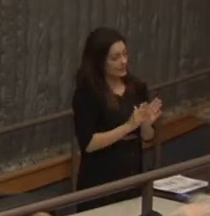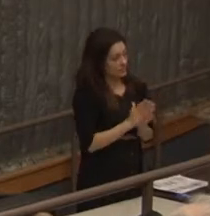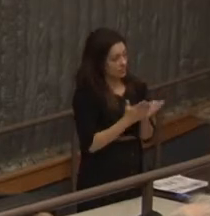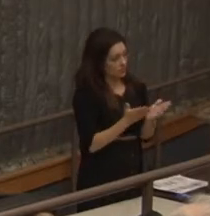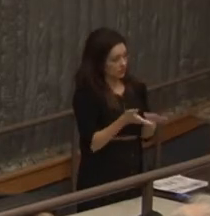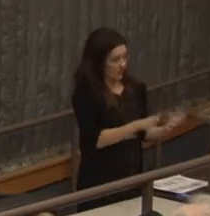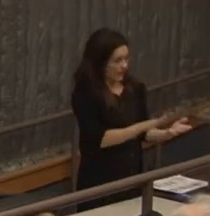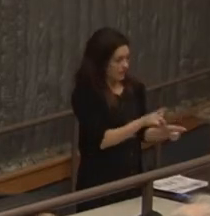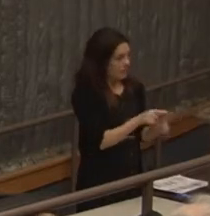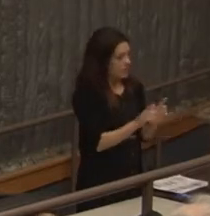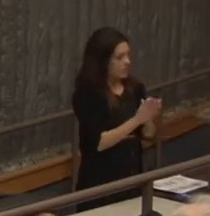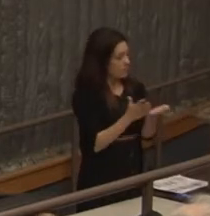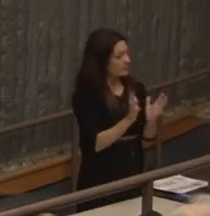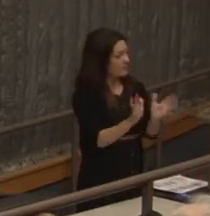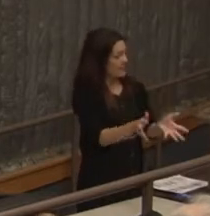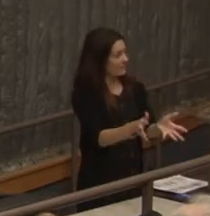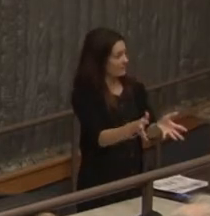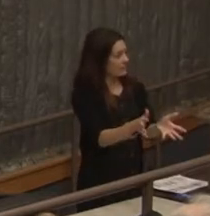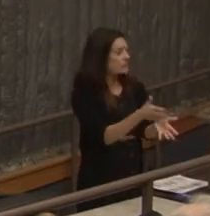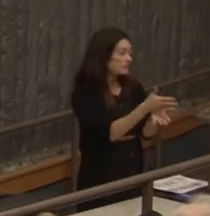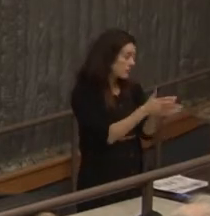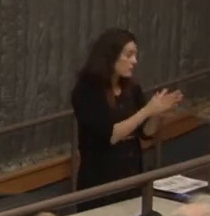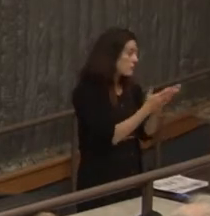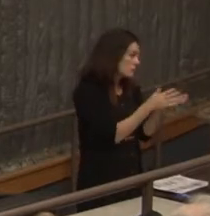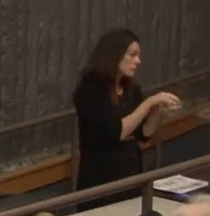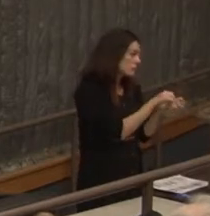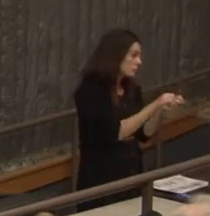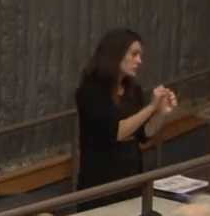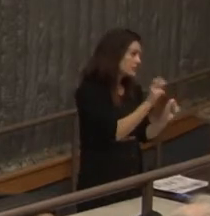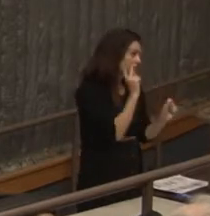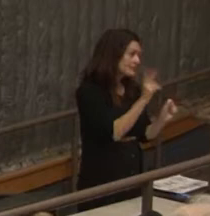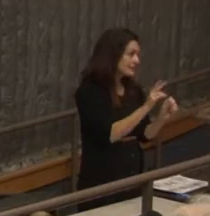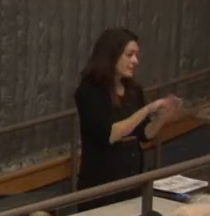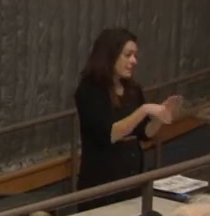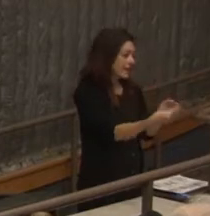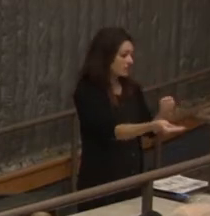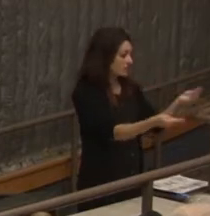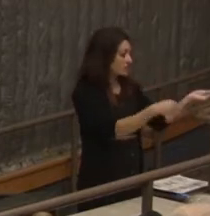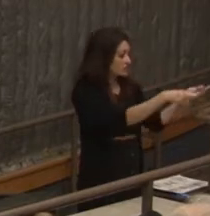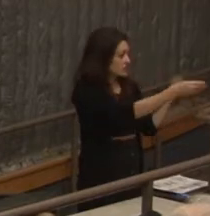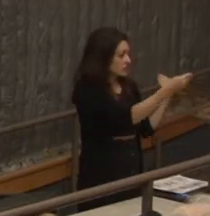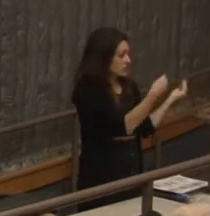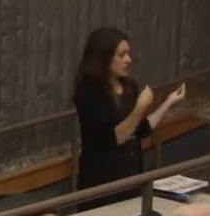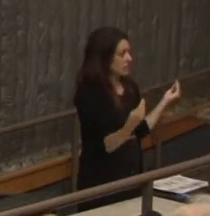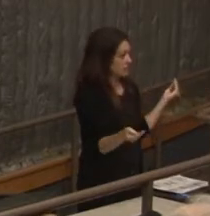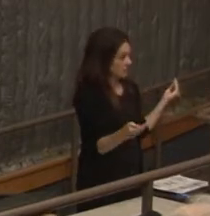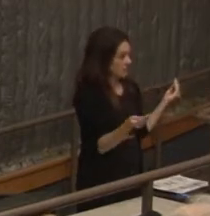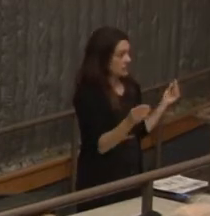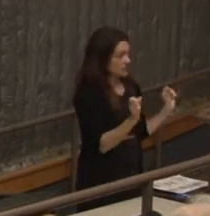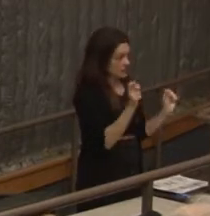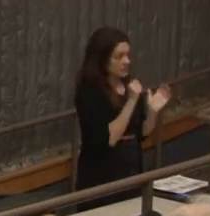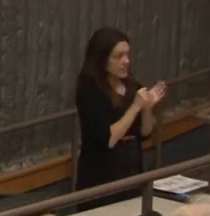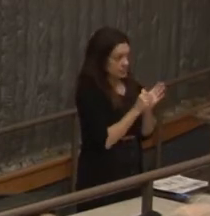remain. Some of the books have been destroyed. The leaves are scattered all over the landscape.